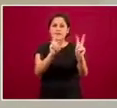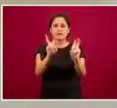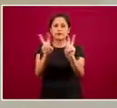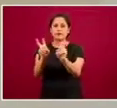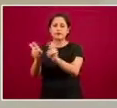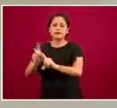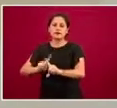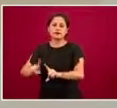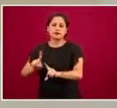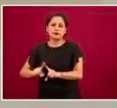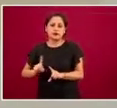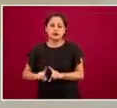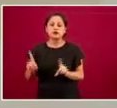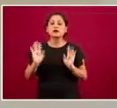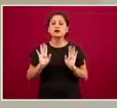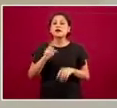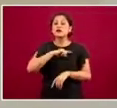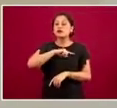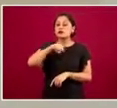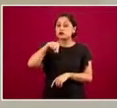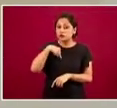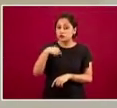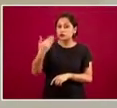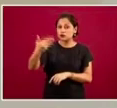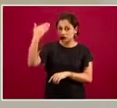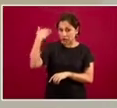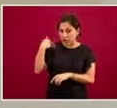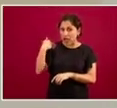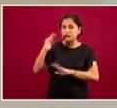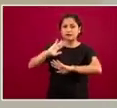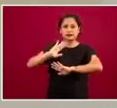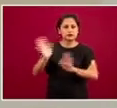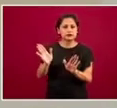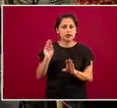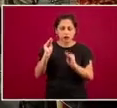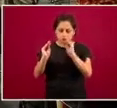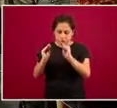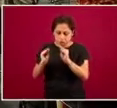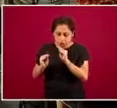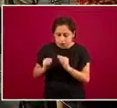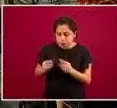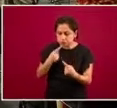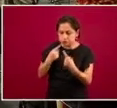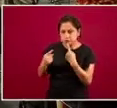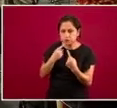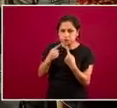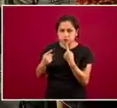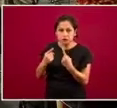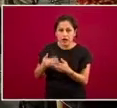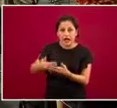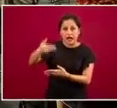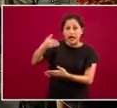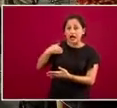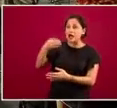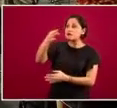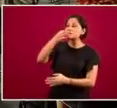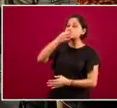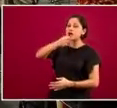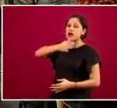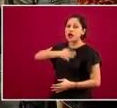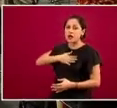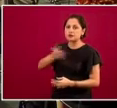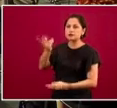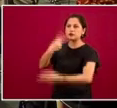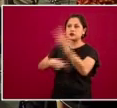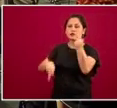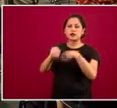These protocols and guidelines have involved a wide array of topics, and they started to